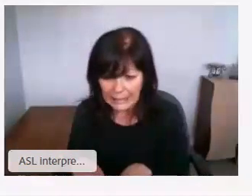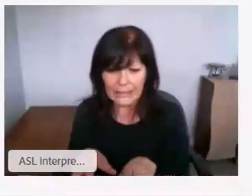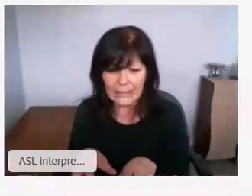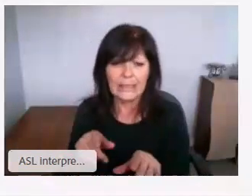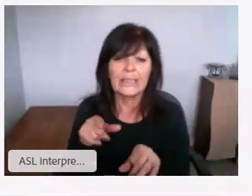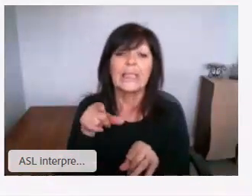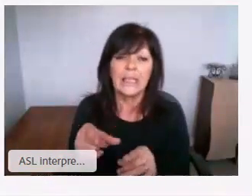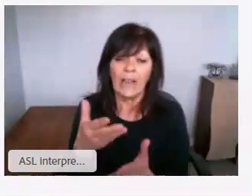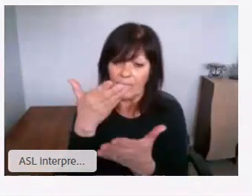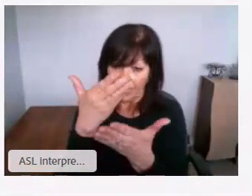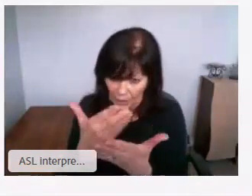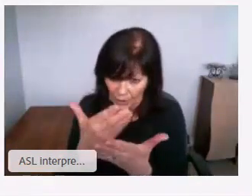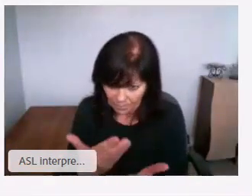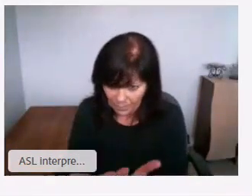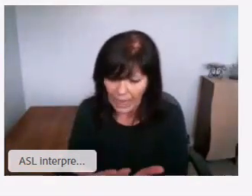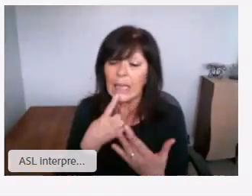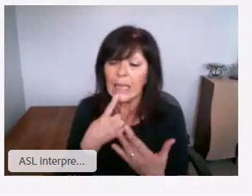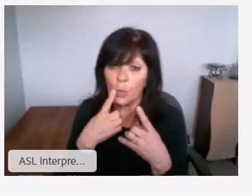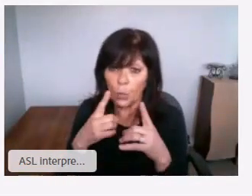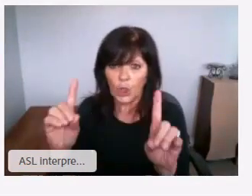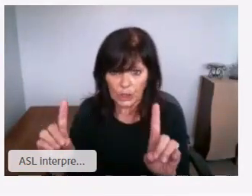does what is expected,